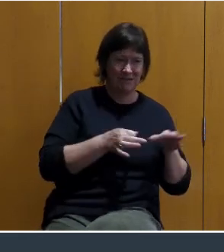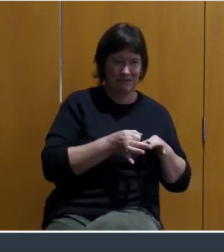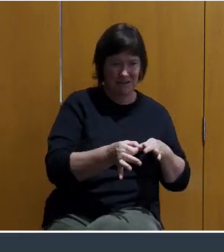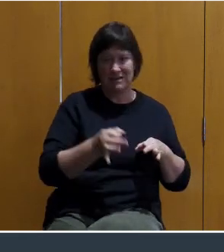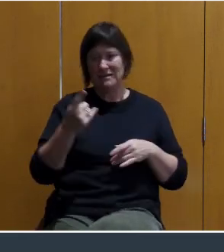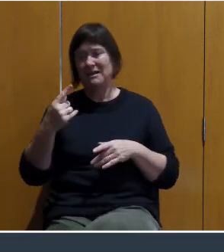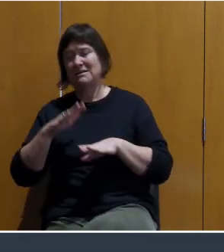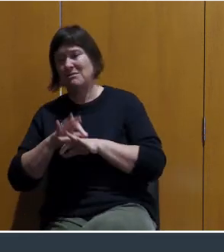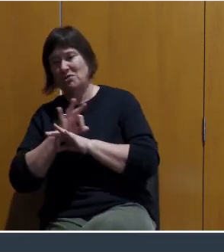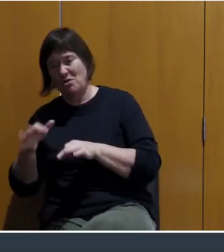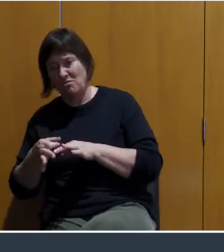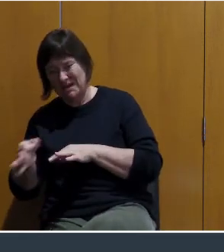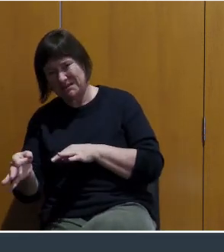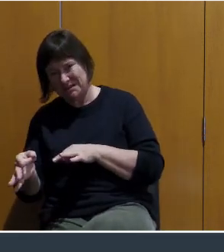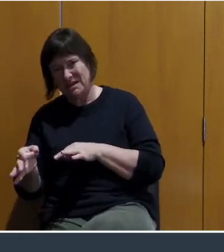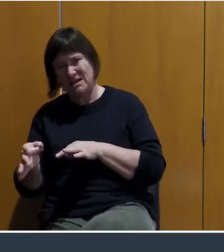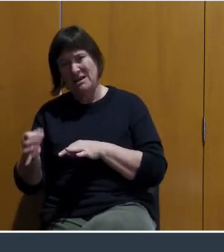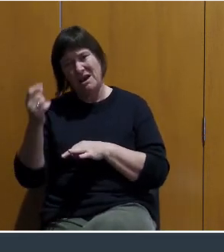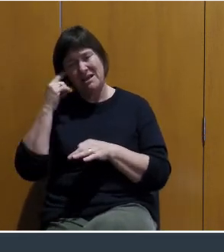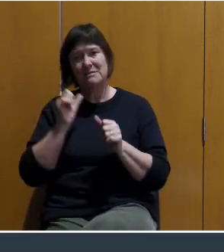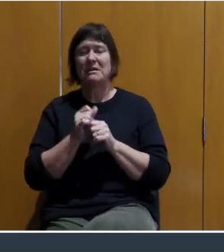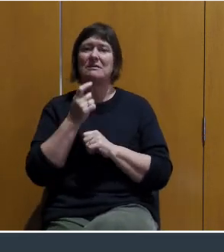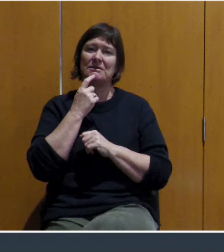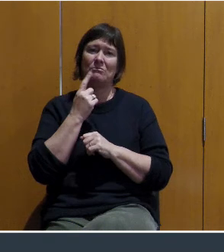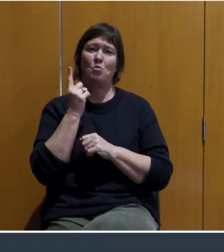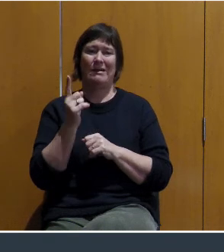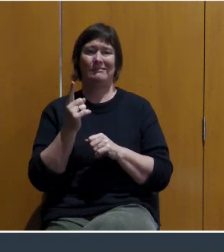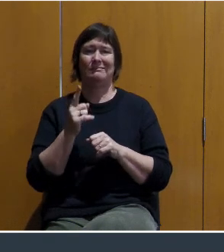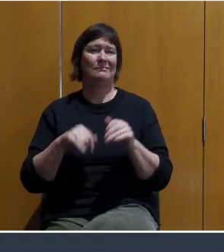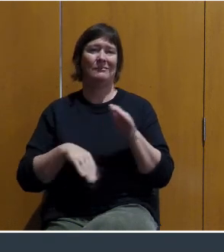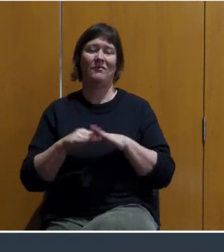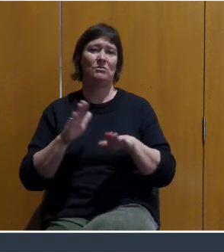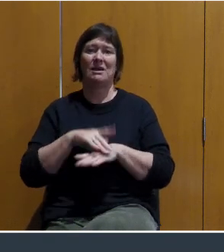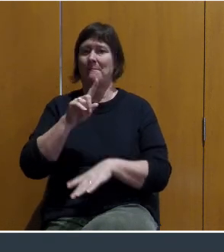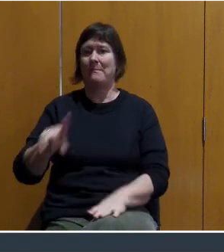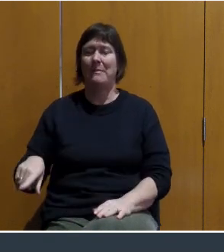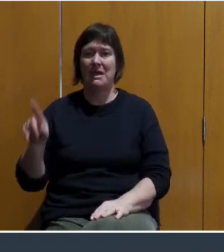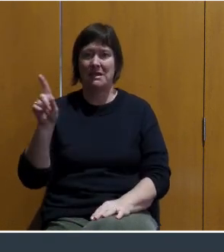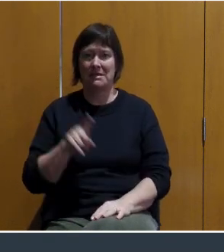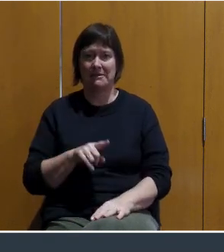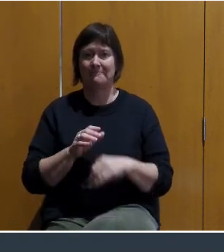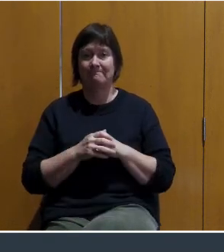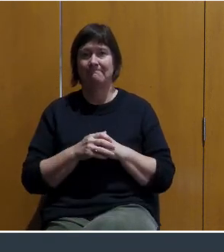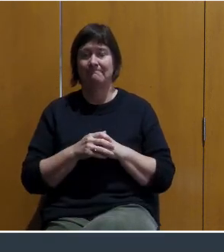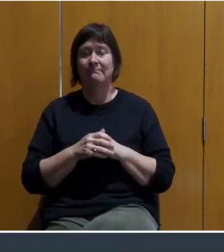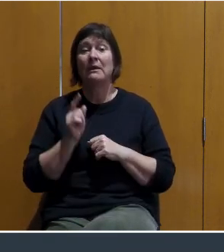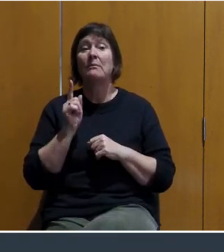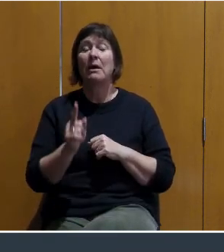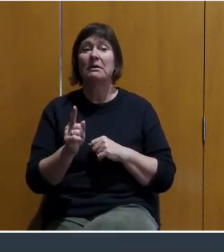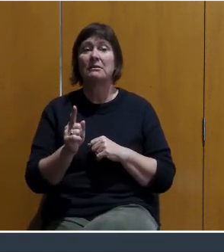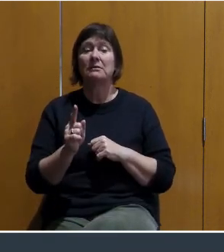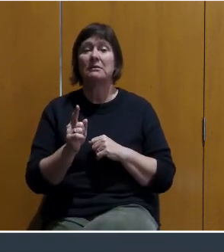the issue rather than make it complicated for them. And that's the basis of my submission. I'd just like to say